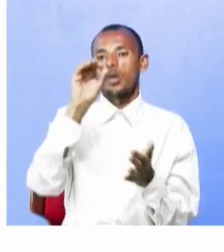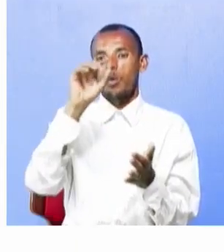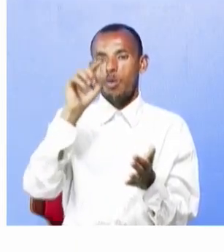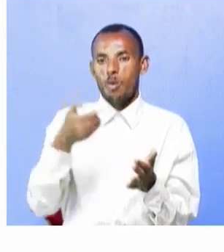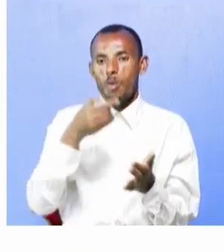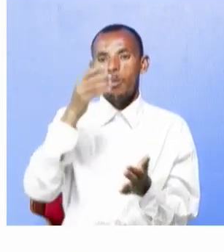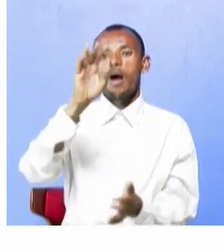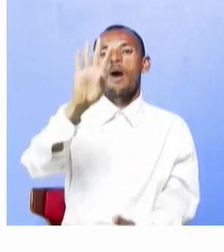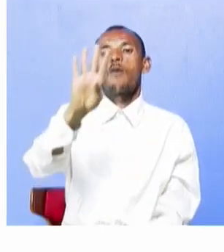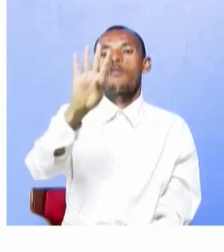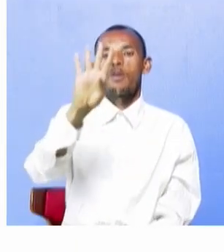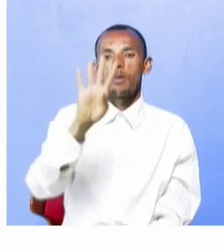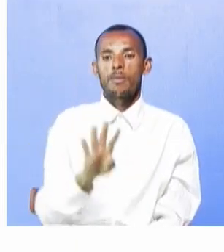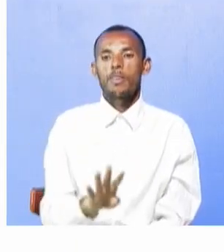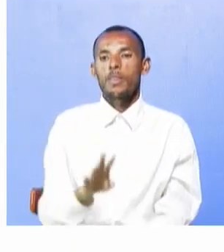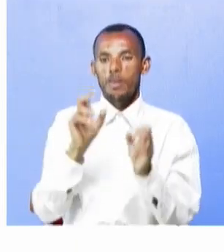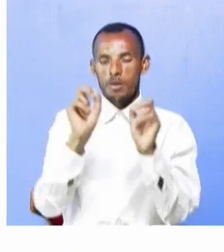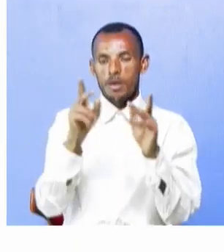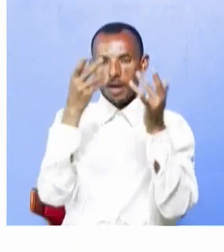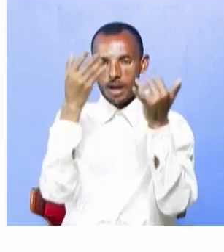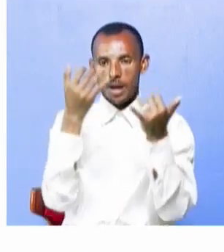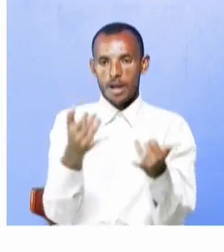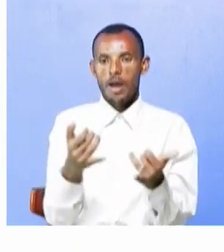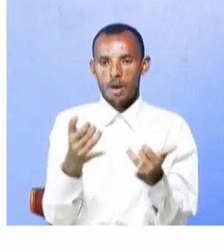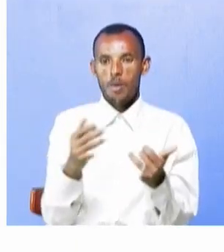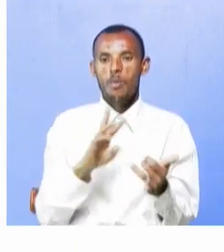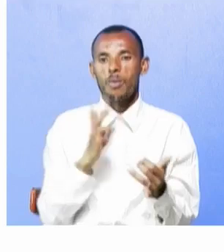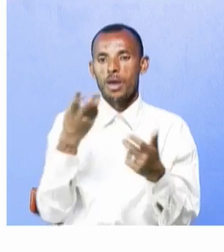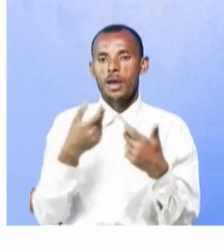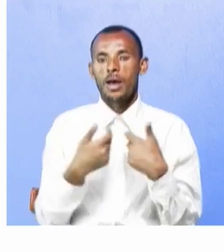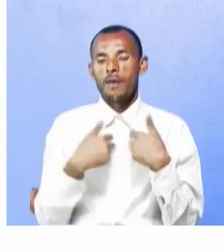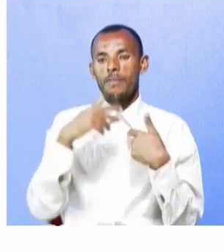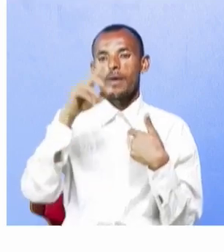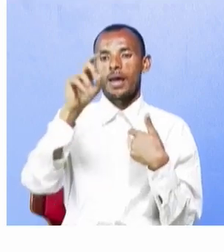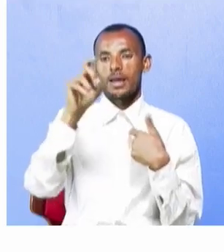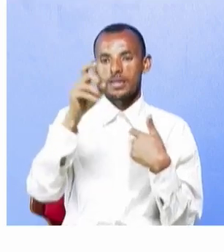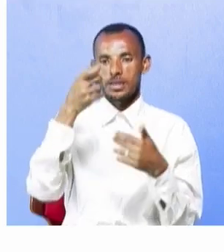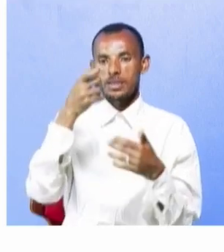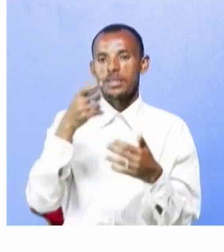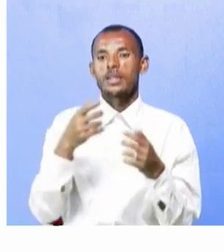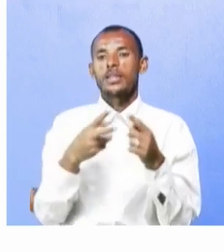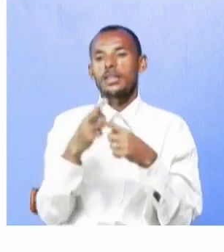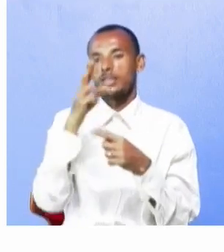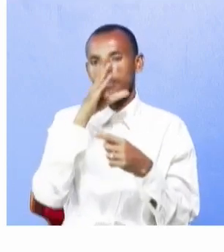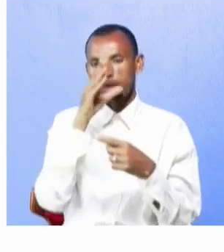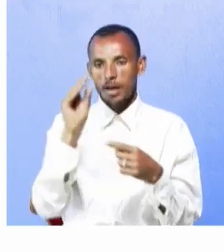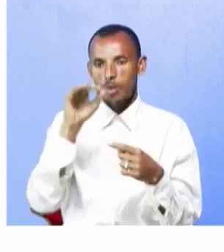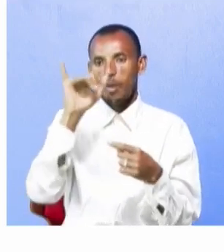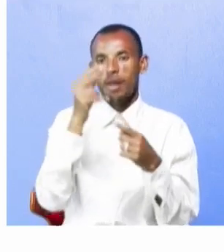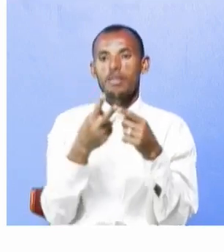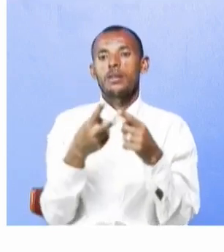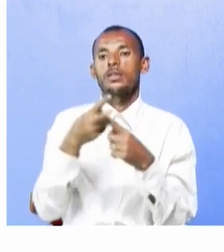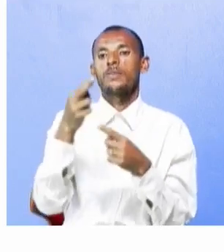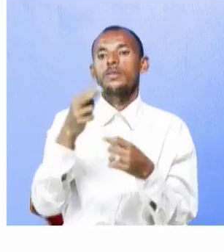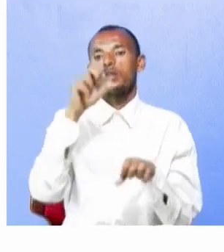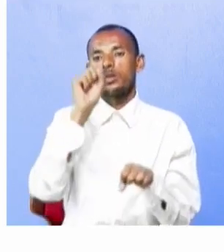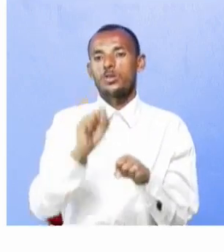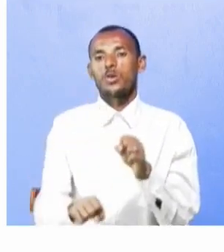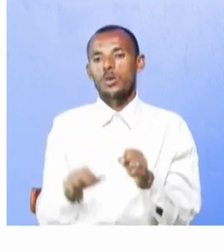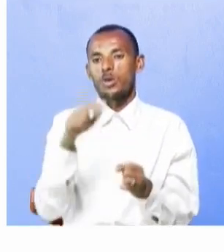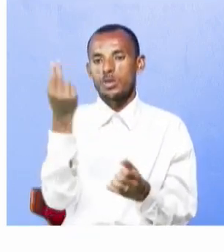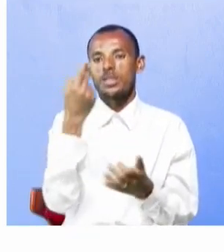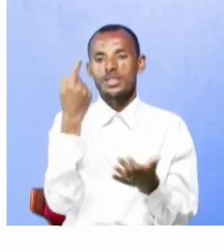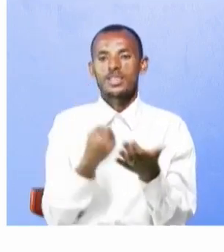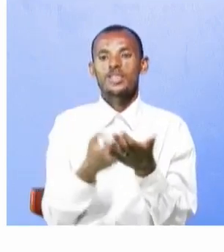4. Okay, now we have the x-intercept and the y-intercept. So using these